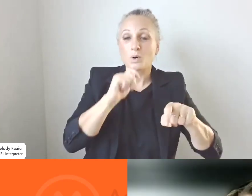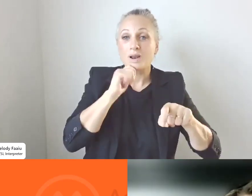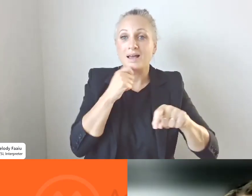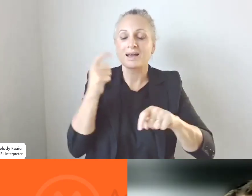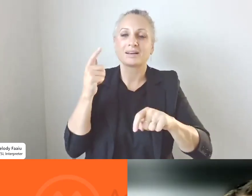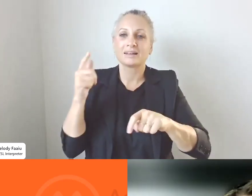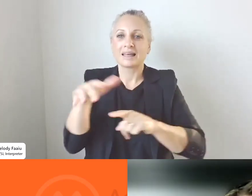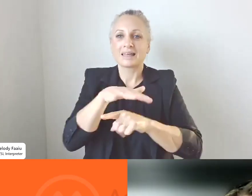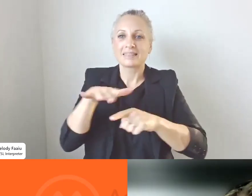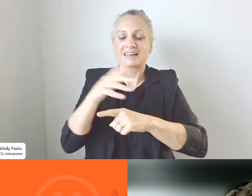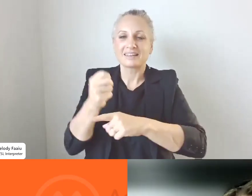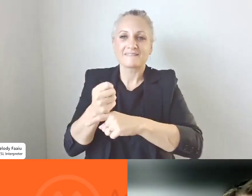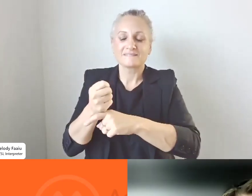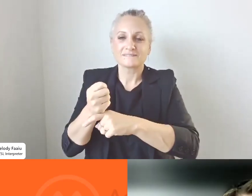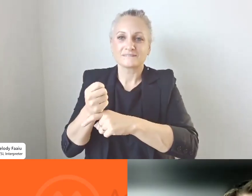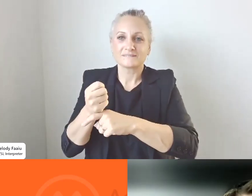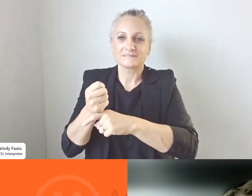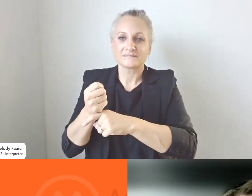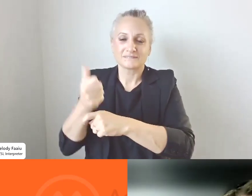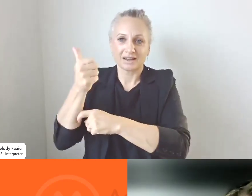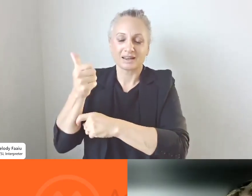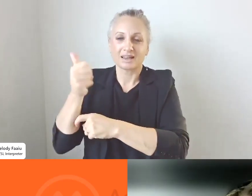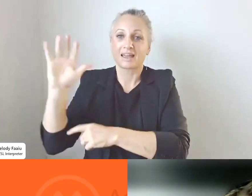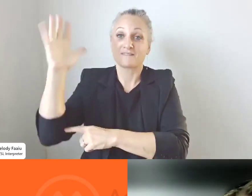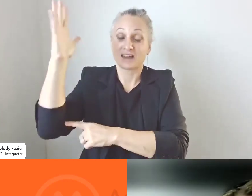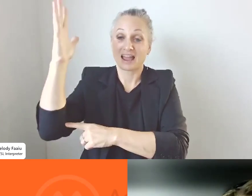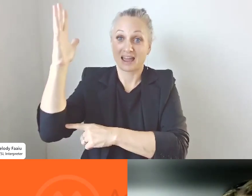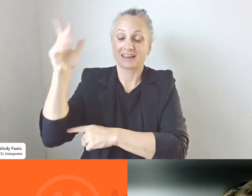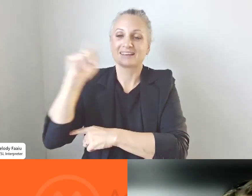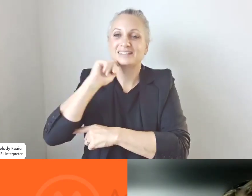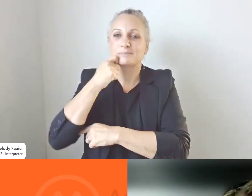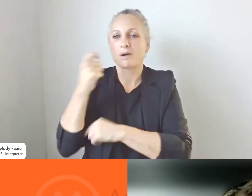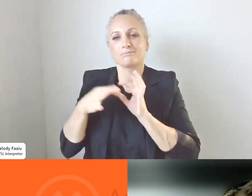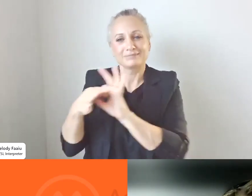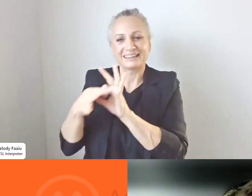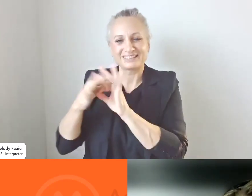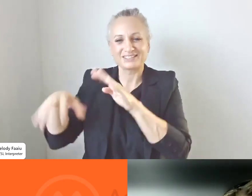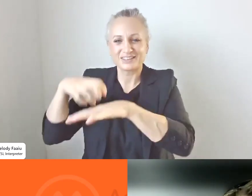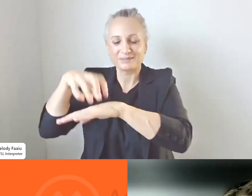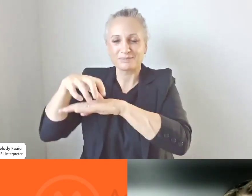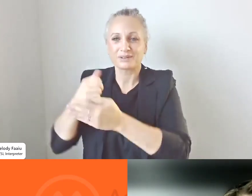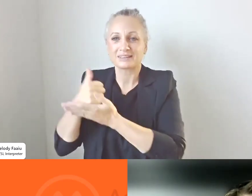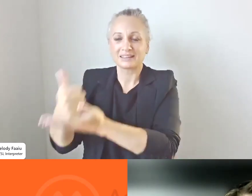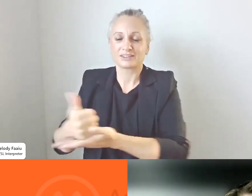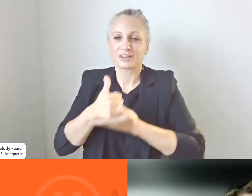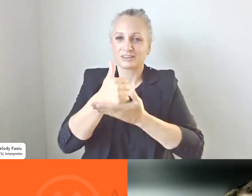the Ministry of Disabled People. Nō reira, tēnā koutou, tēnā koutou, tēnā koutou katoa.